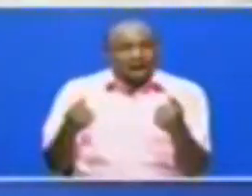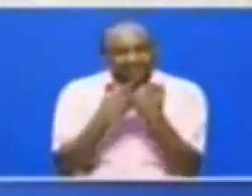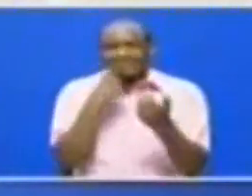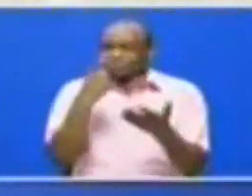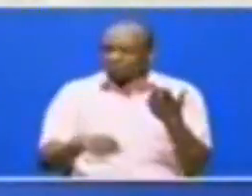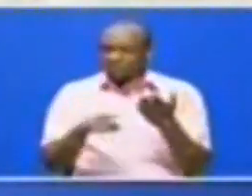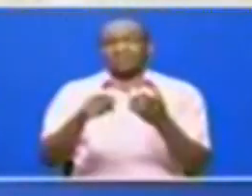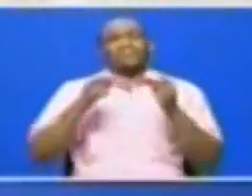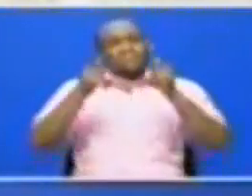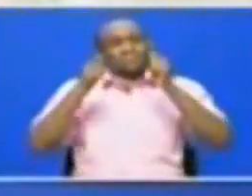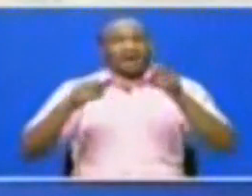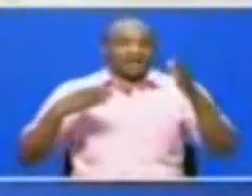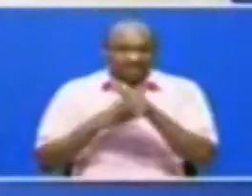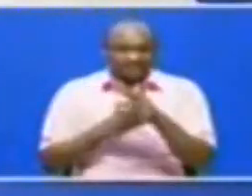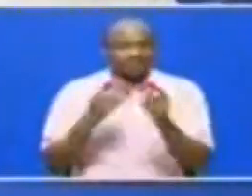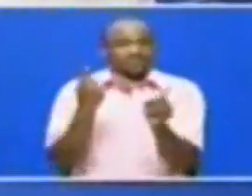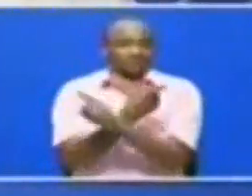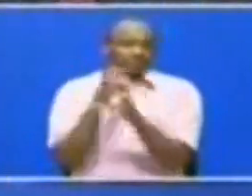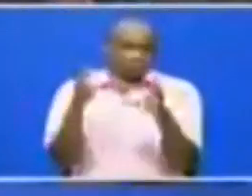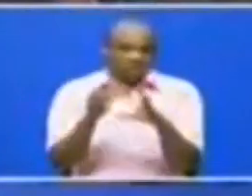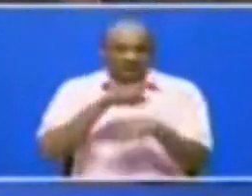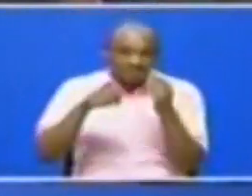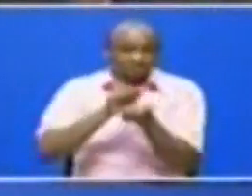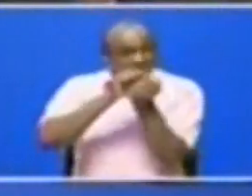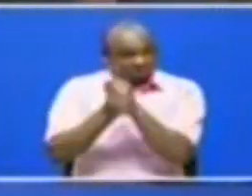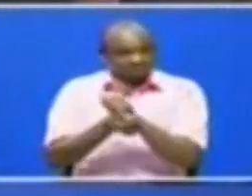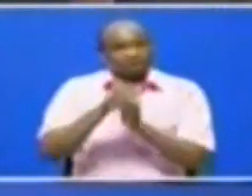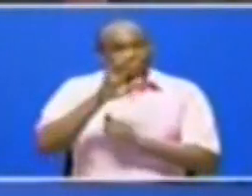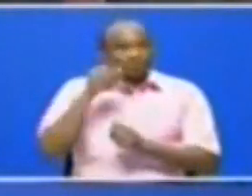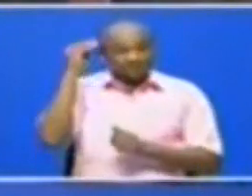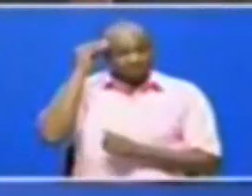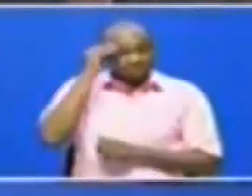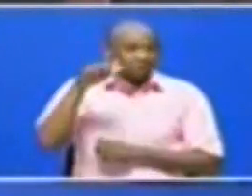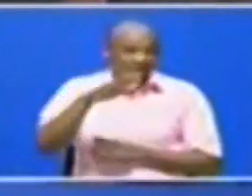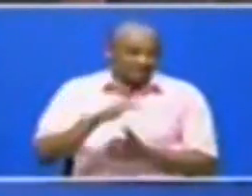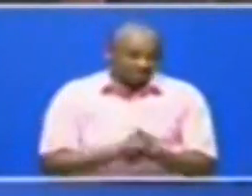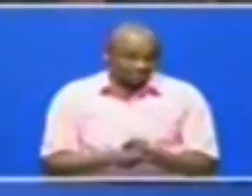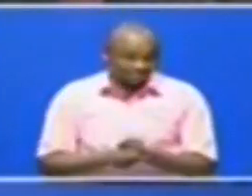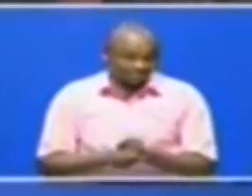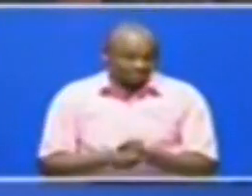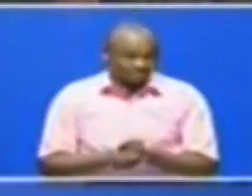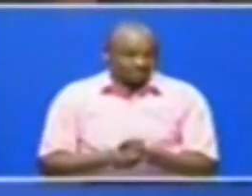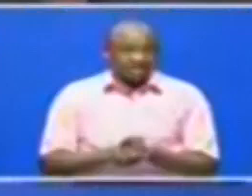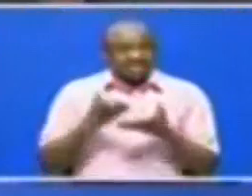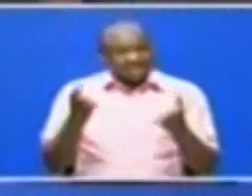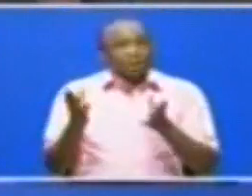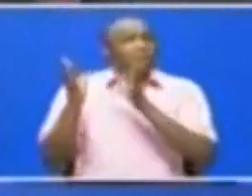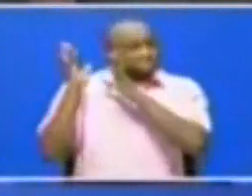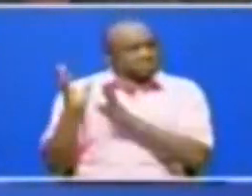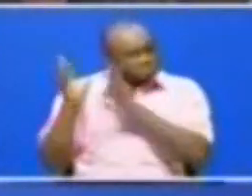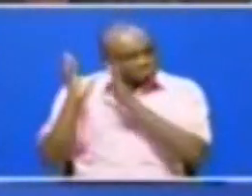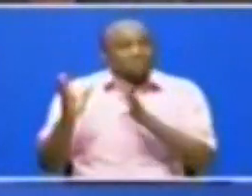described as protests by affected parties over the changes made in the education system. The major burden now rests